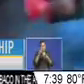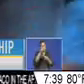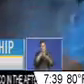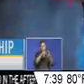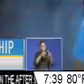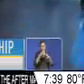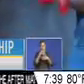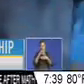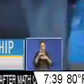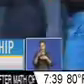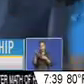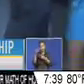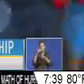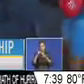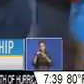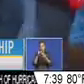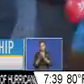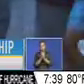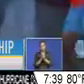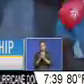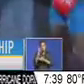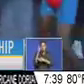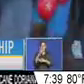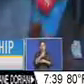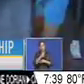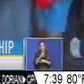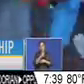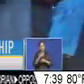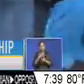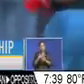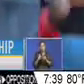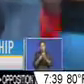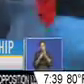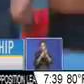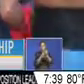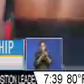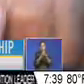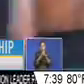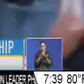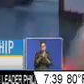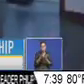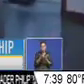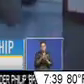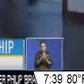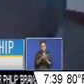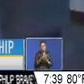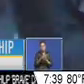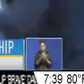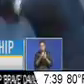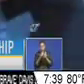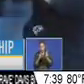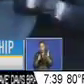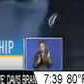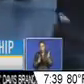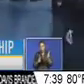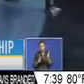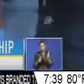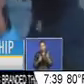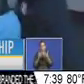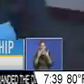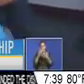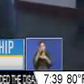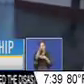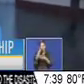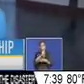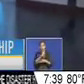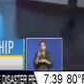hurricane. But as for myself, my sponsors and my fundings have been delayed and lacked. But I thank to